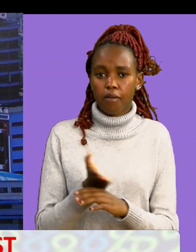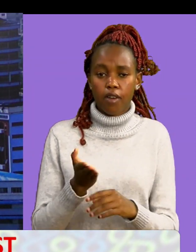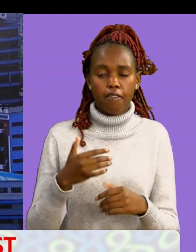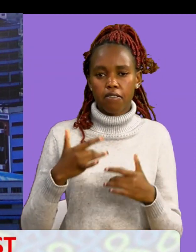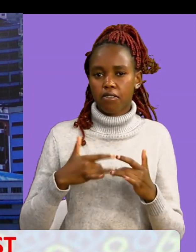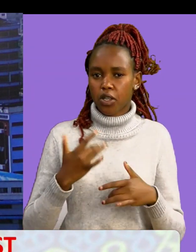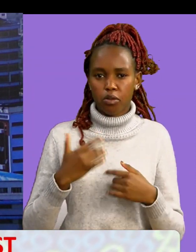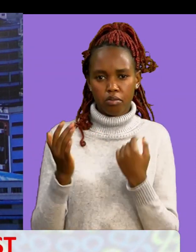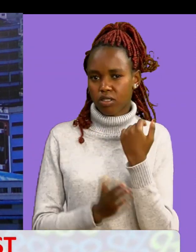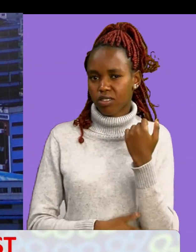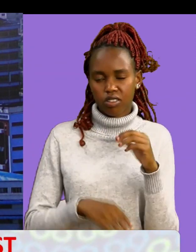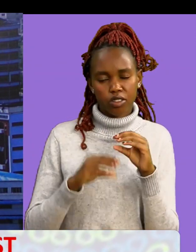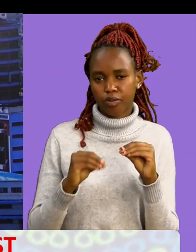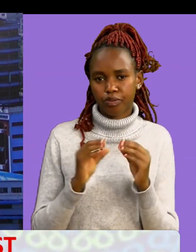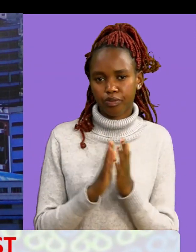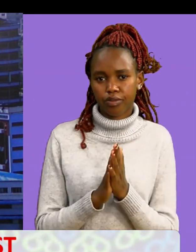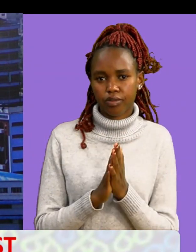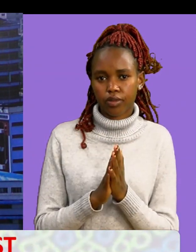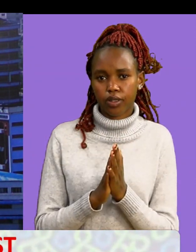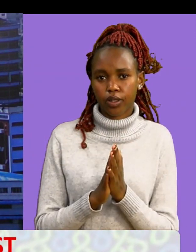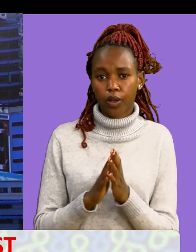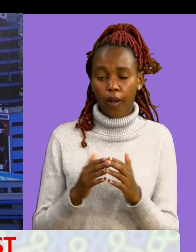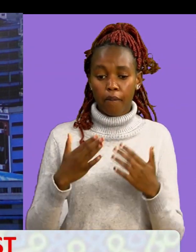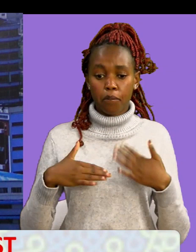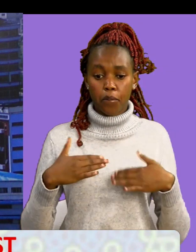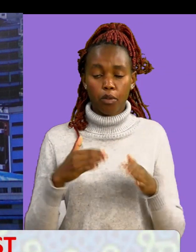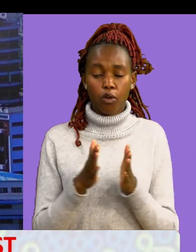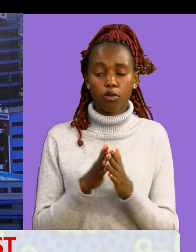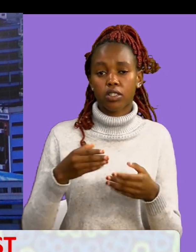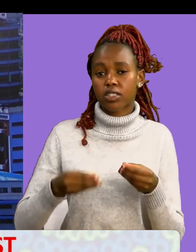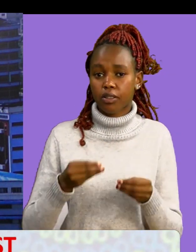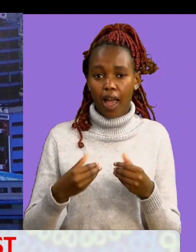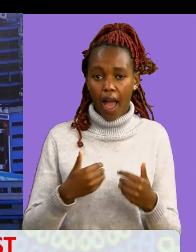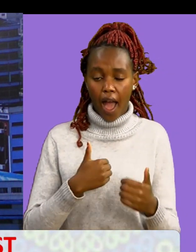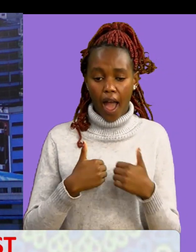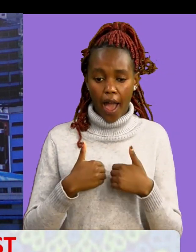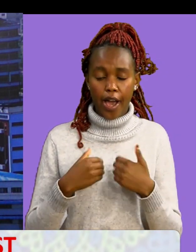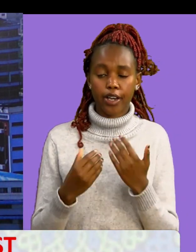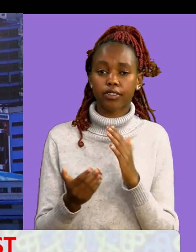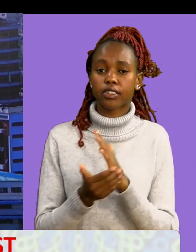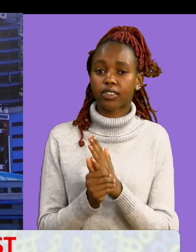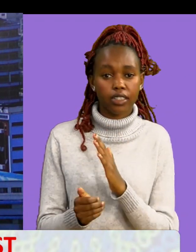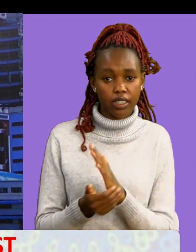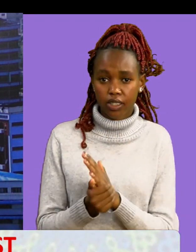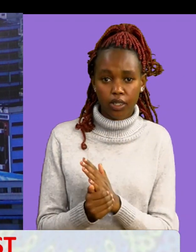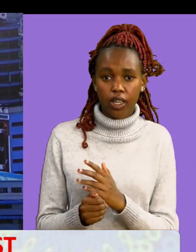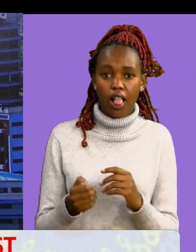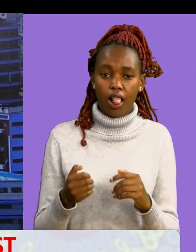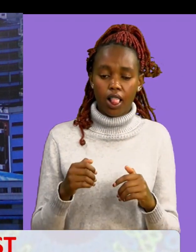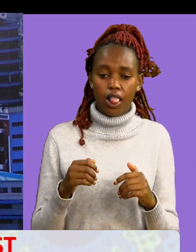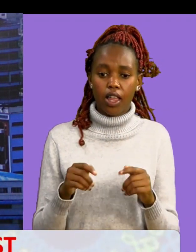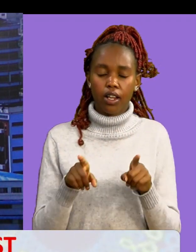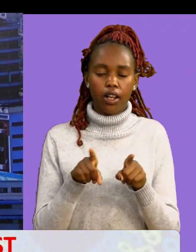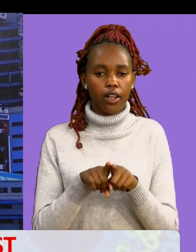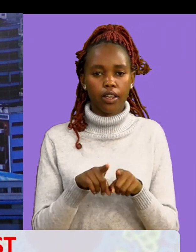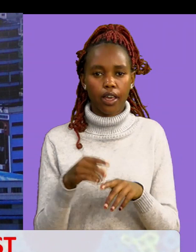this guy, persons with disability have skills as well. And for those who have been with us, Pale Chuka University, when we had ODHIAMBO Festival,